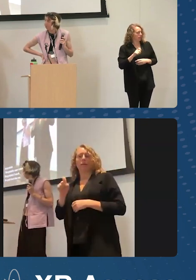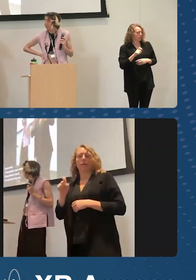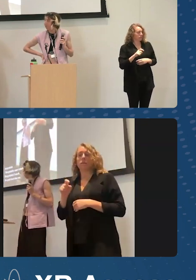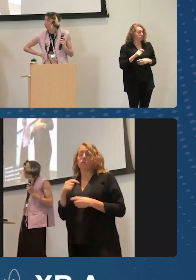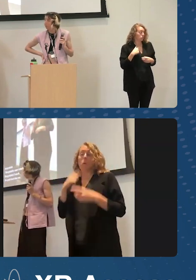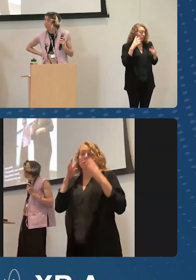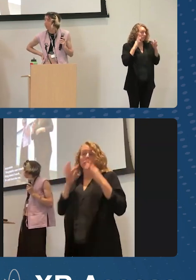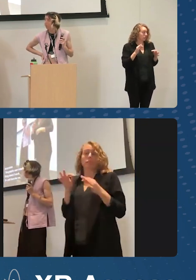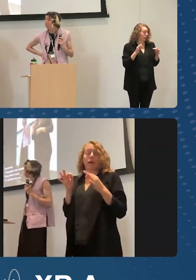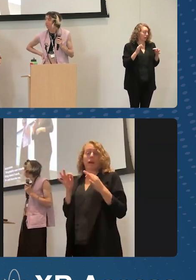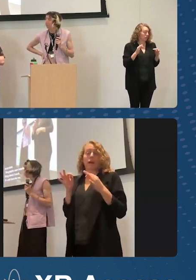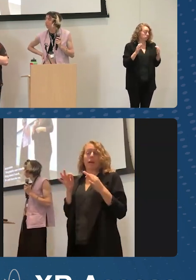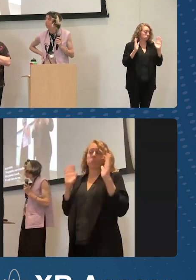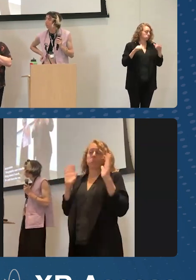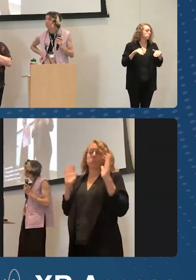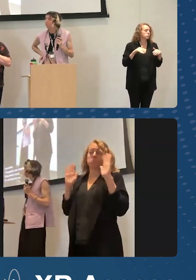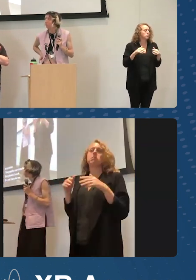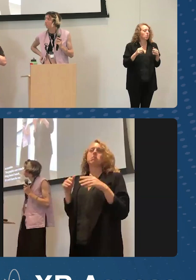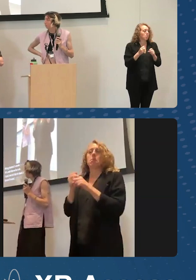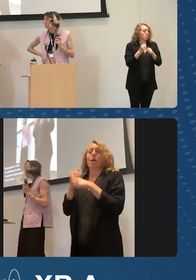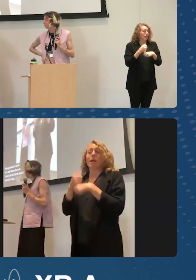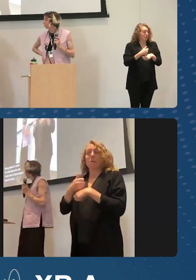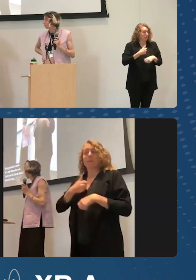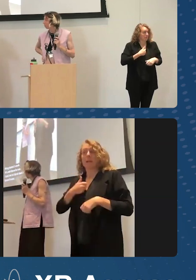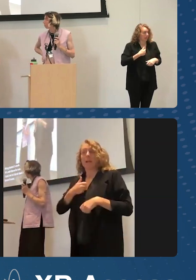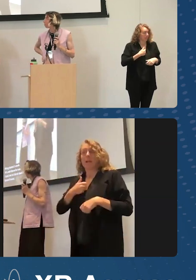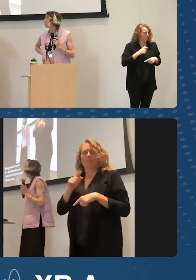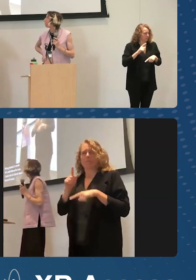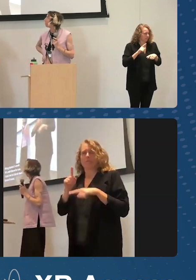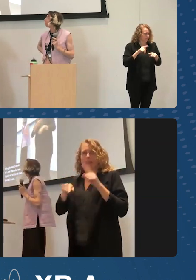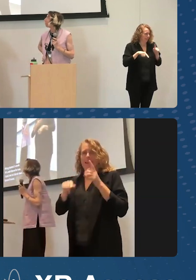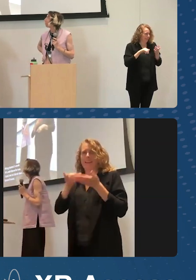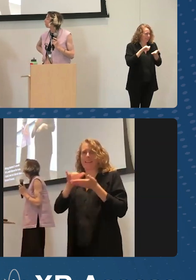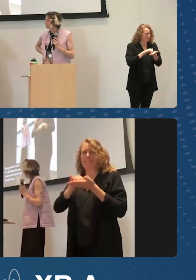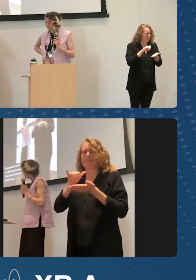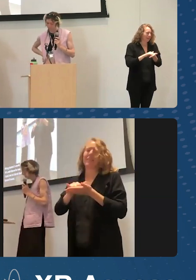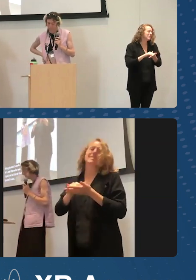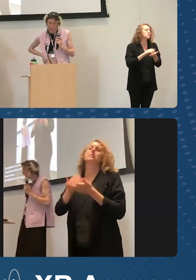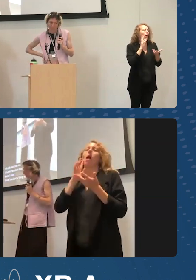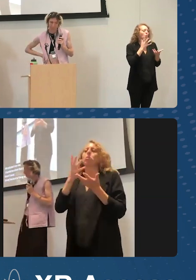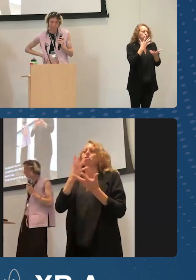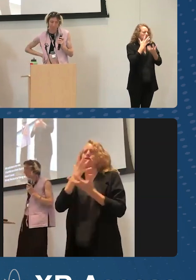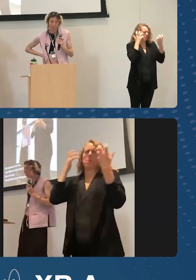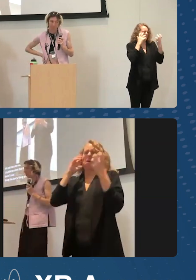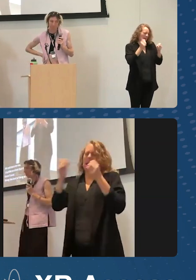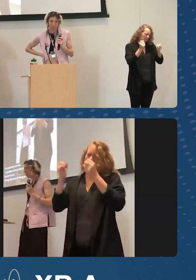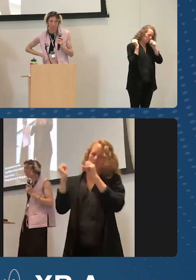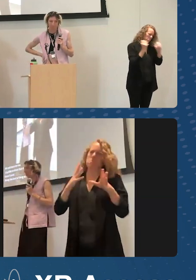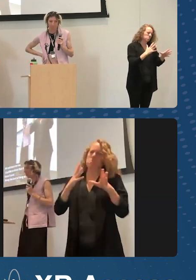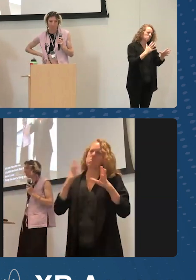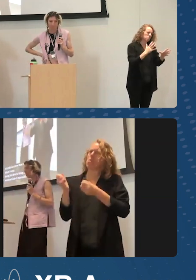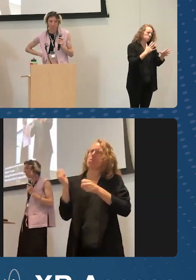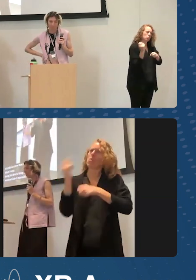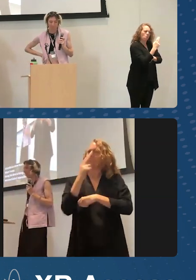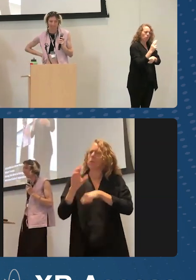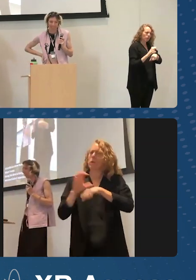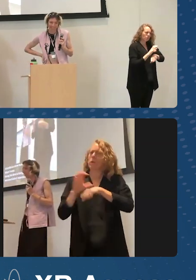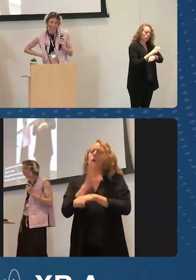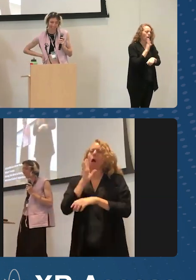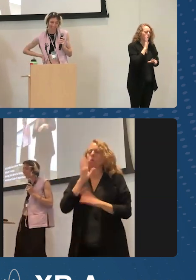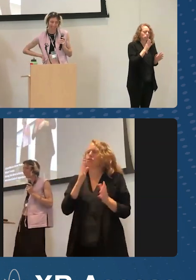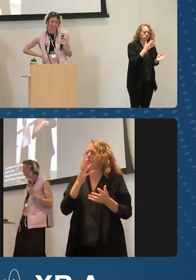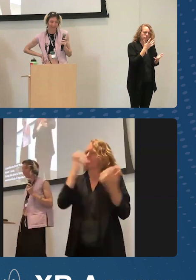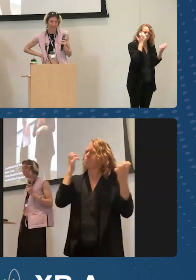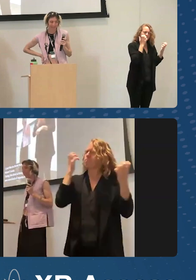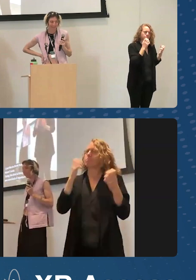my own was kind of impossible, and I would just rage quit everything, right? Just throw the computer across the room if I could.